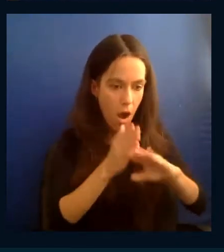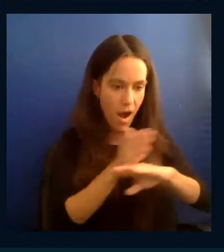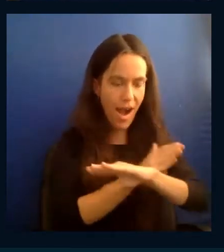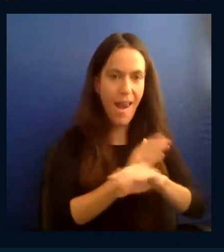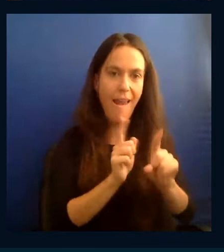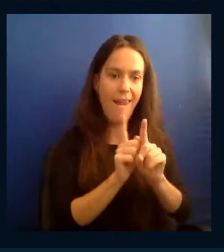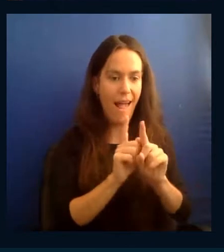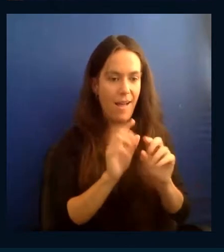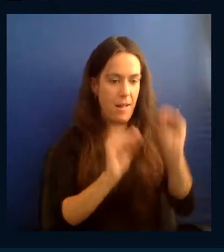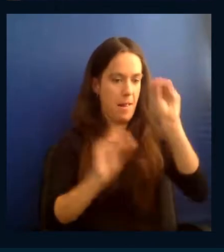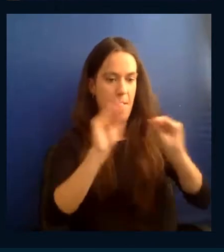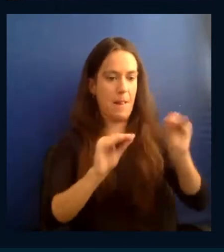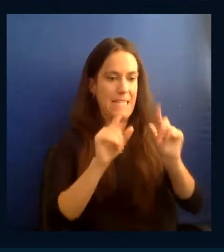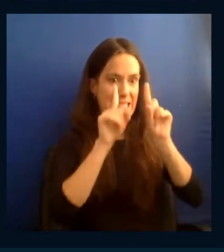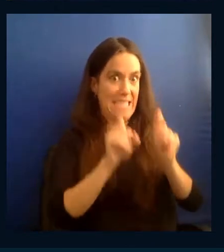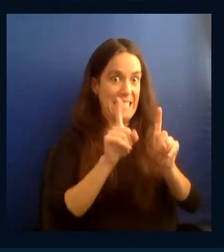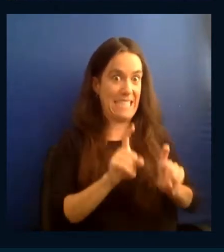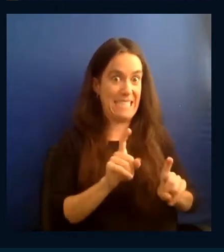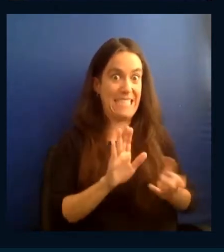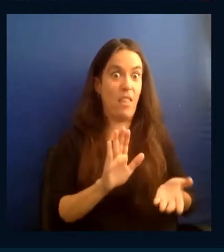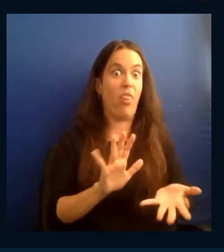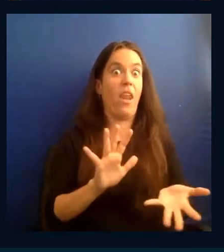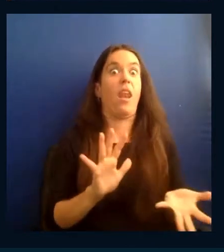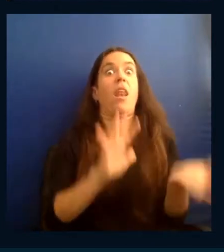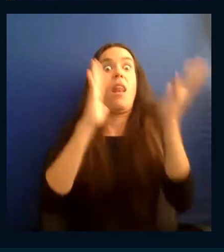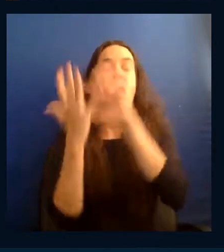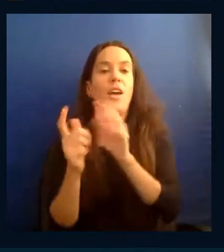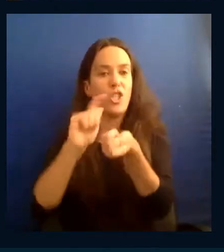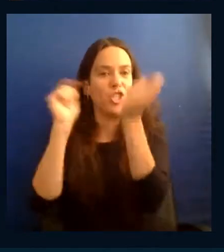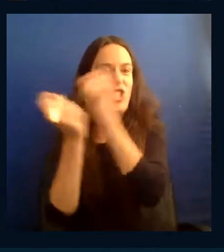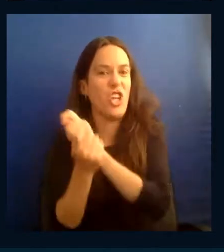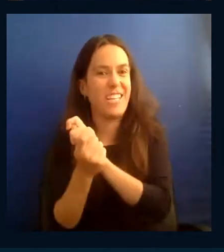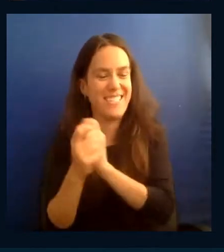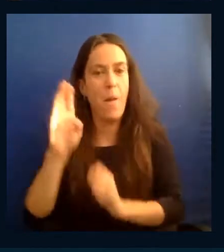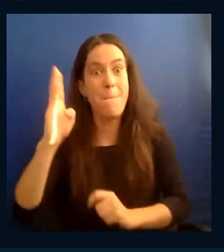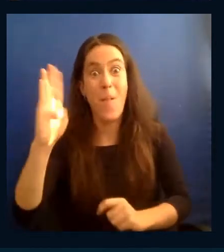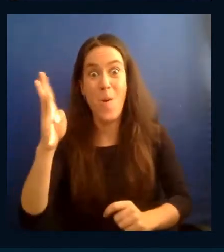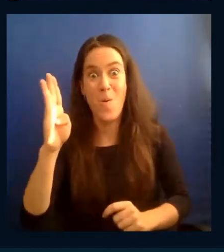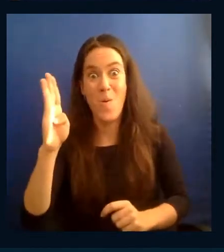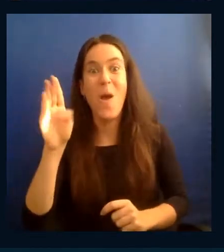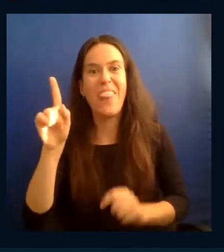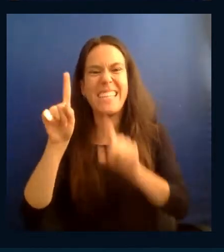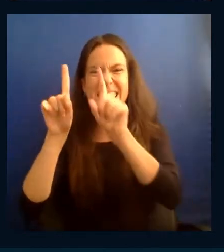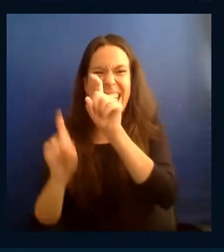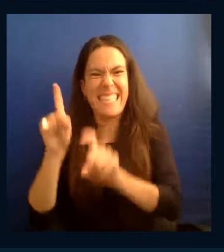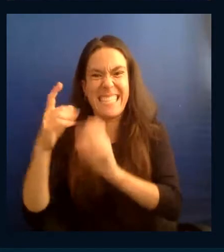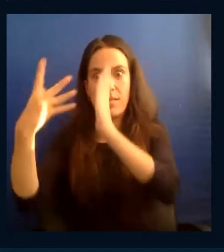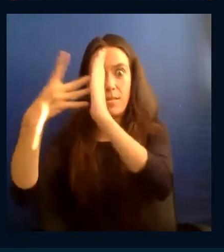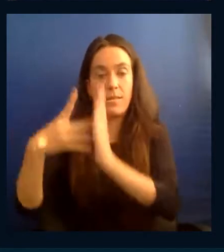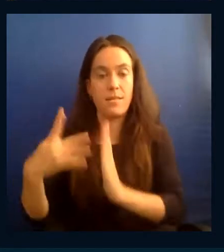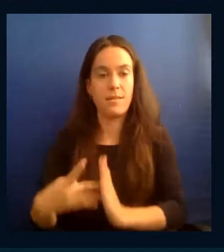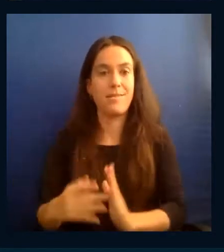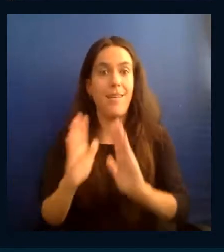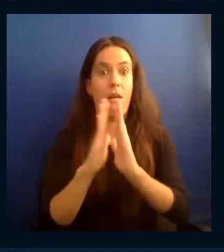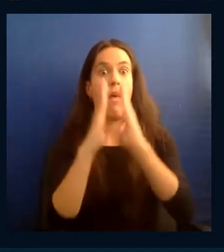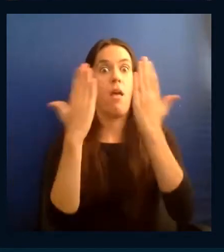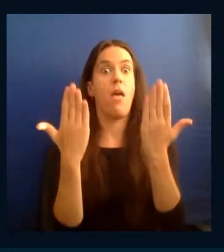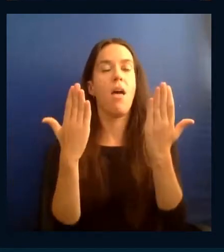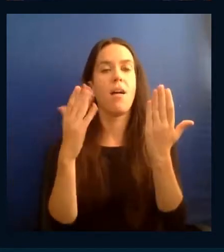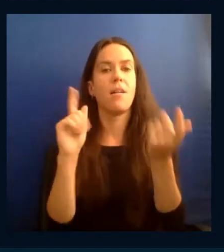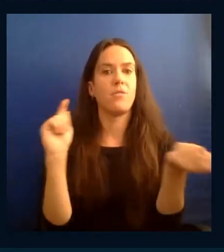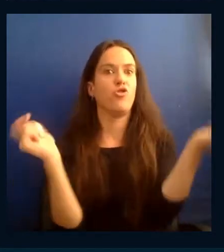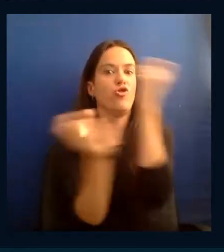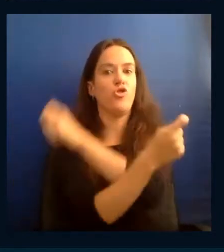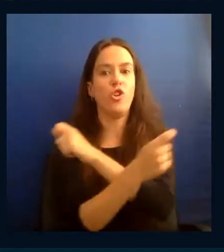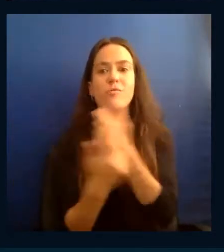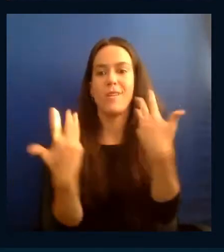etc. And then you may deploy those changes to your blue environment, and you run tests on that. And when you're ready to flip over to the blue environment, you may